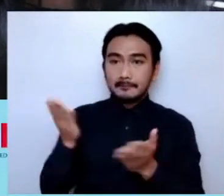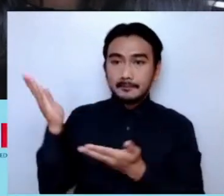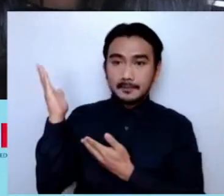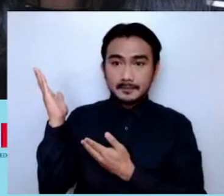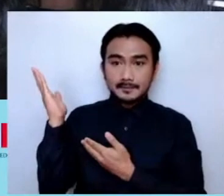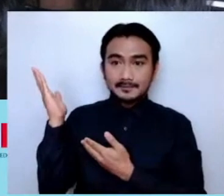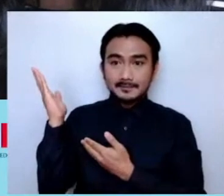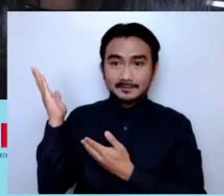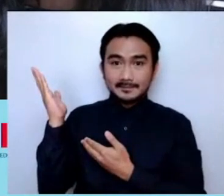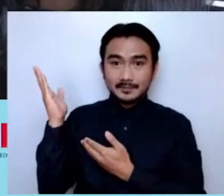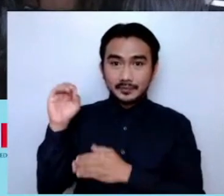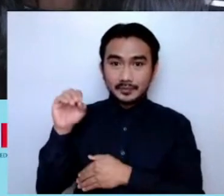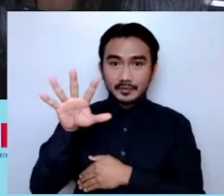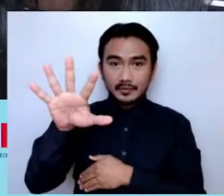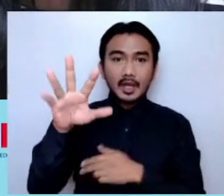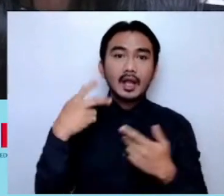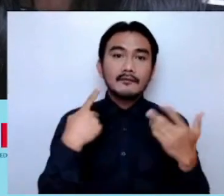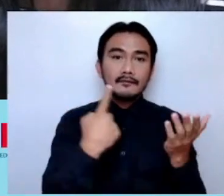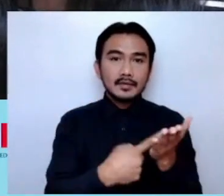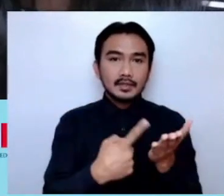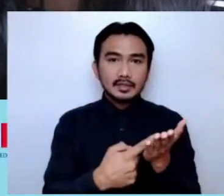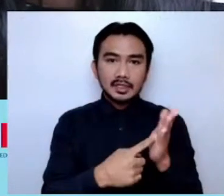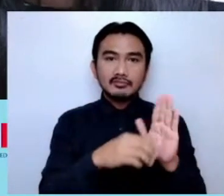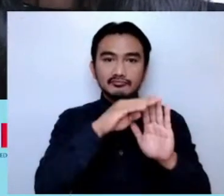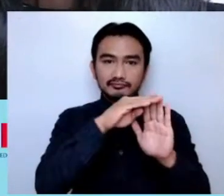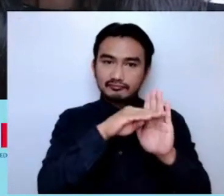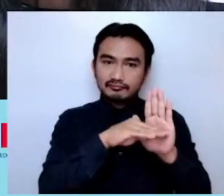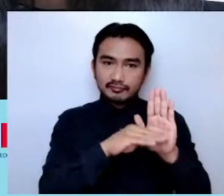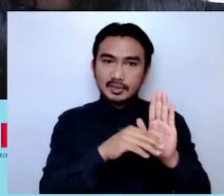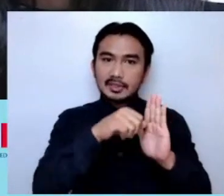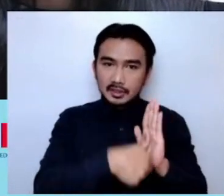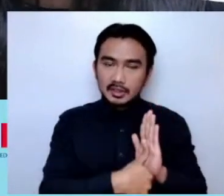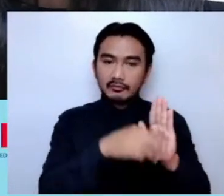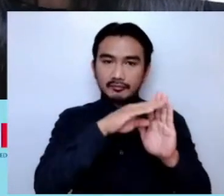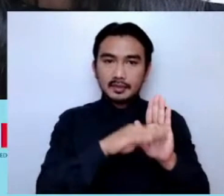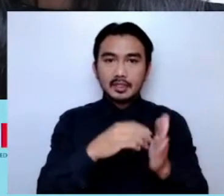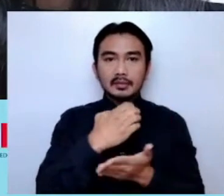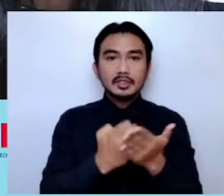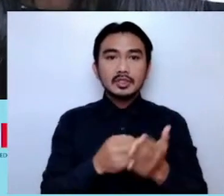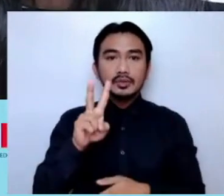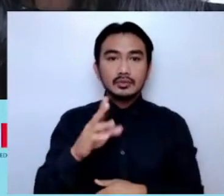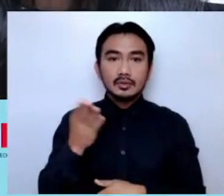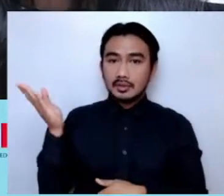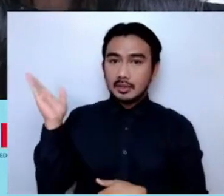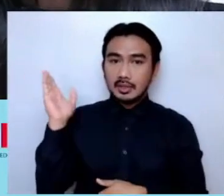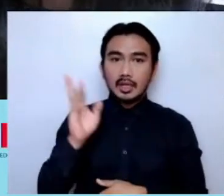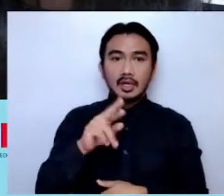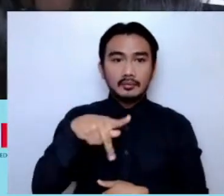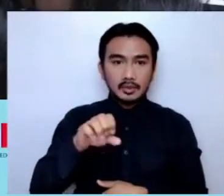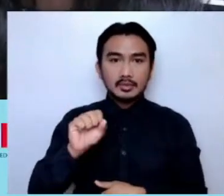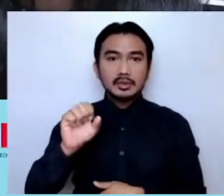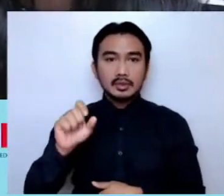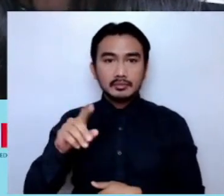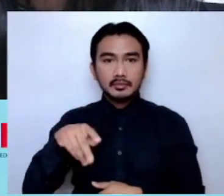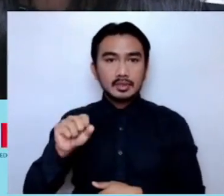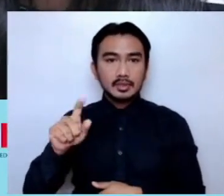discussed these in detail in the past episode 2. Here are the RPMS-PPST tools for the highly proficient